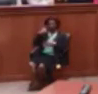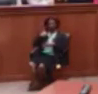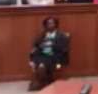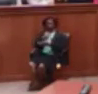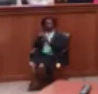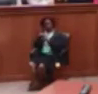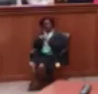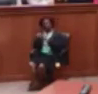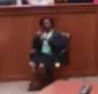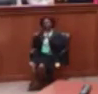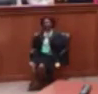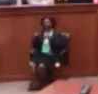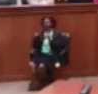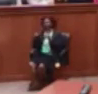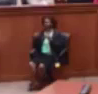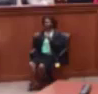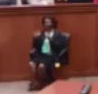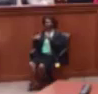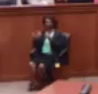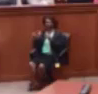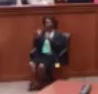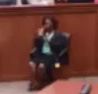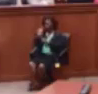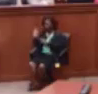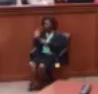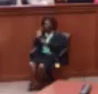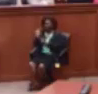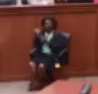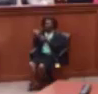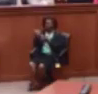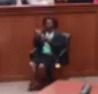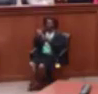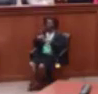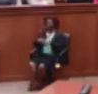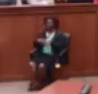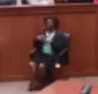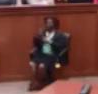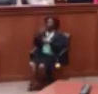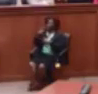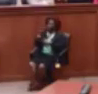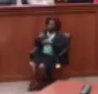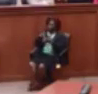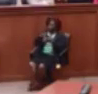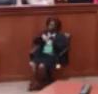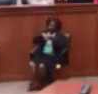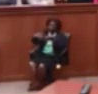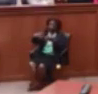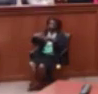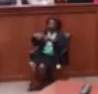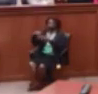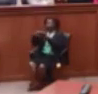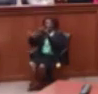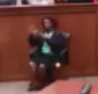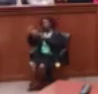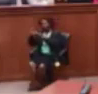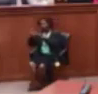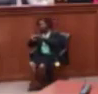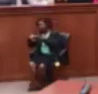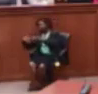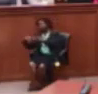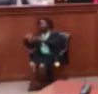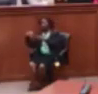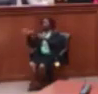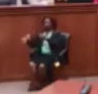it comes with a great deal of logistical problems. You're talking about meshing high school schedules with college schedules or